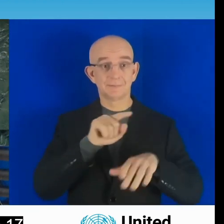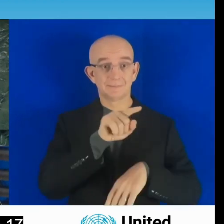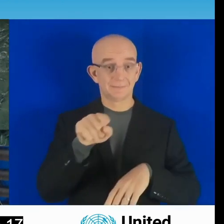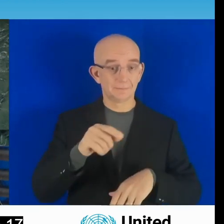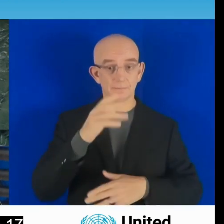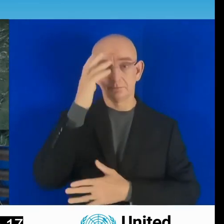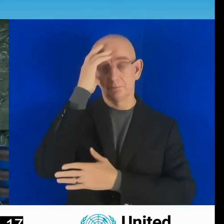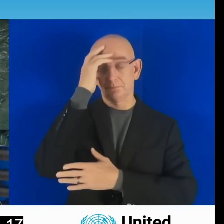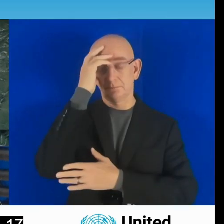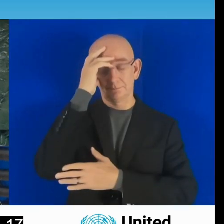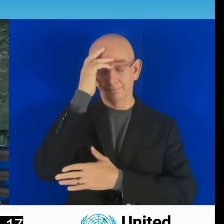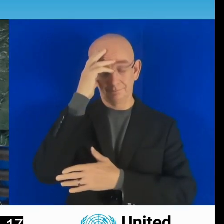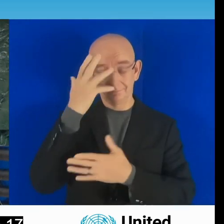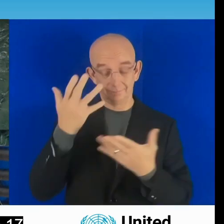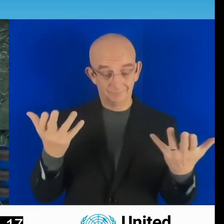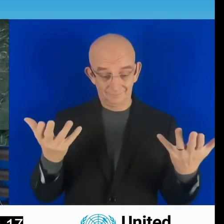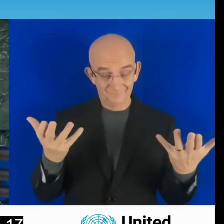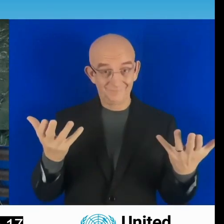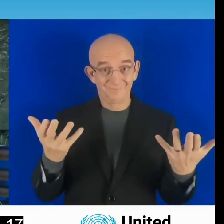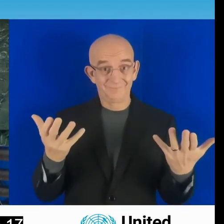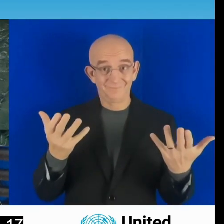We know where we need to be